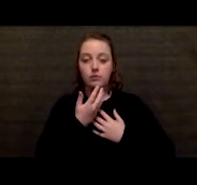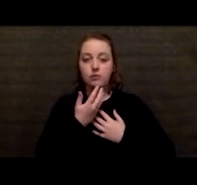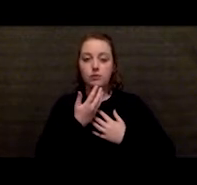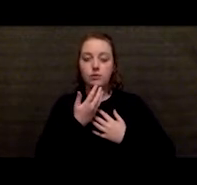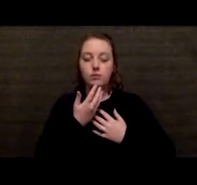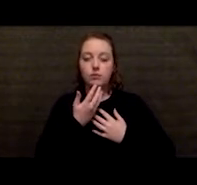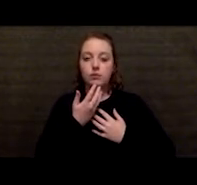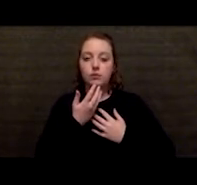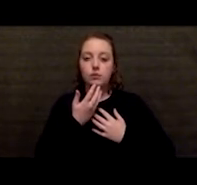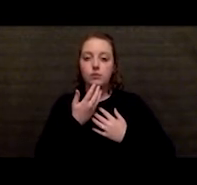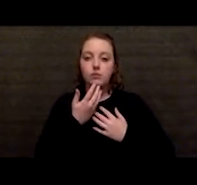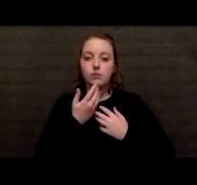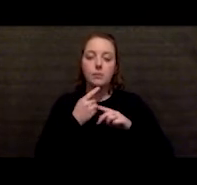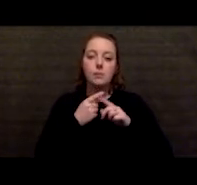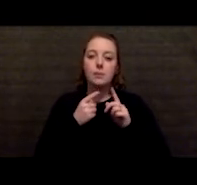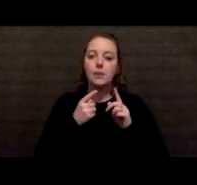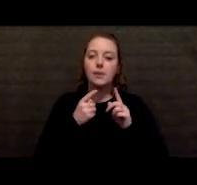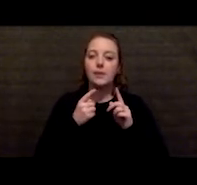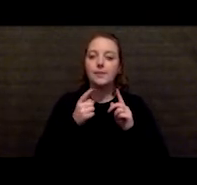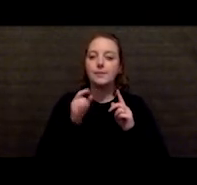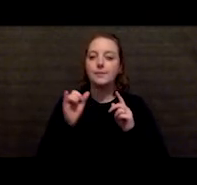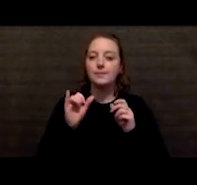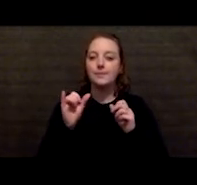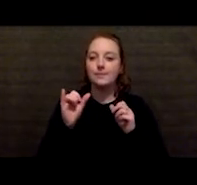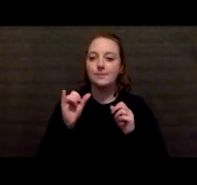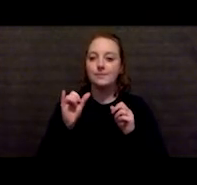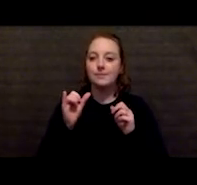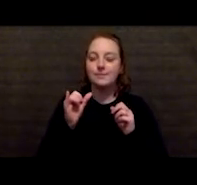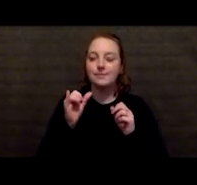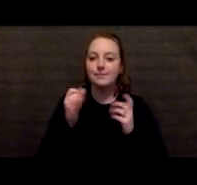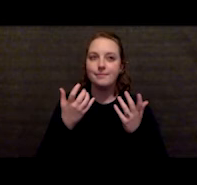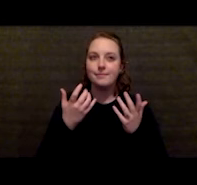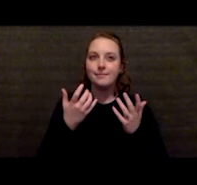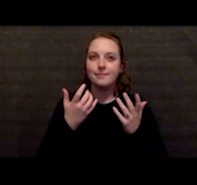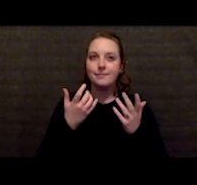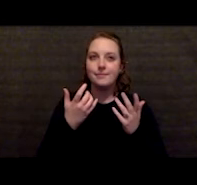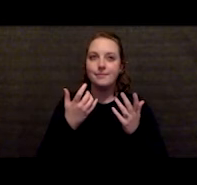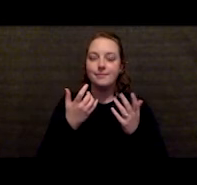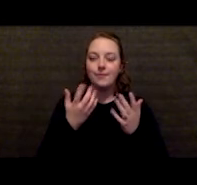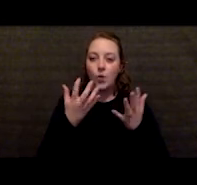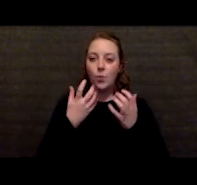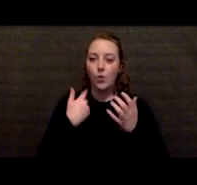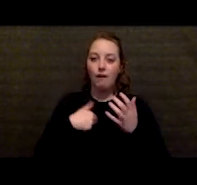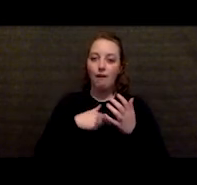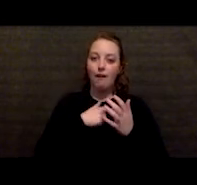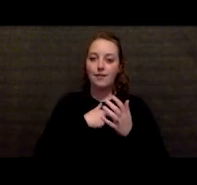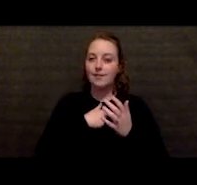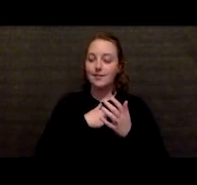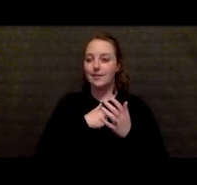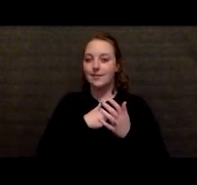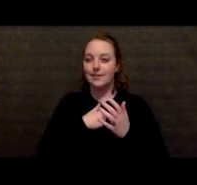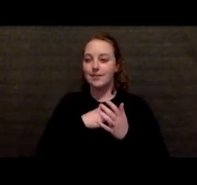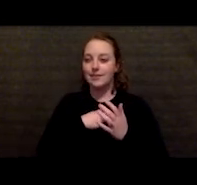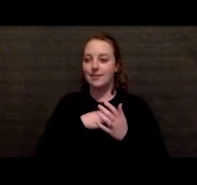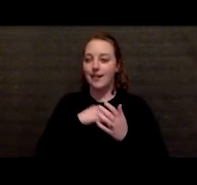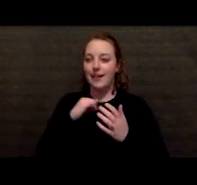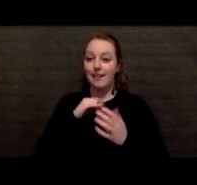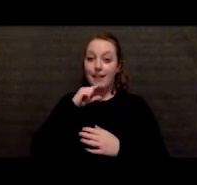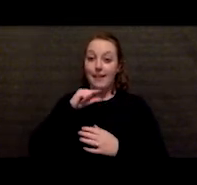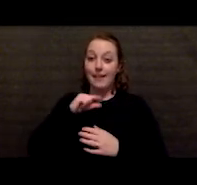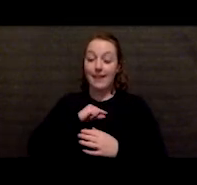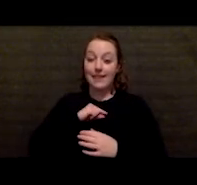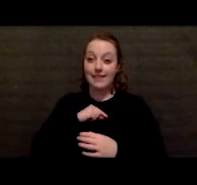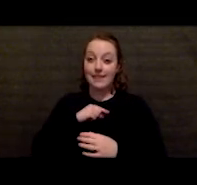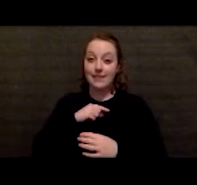us how, you know, to be chefs when the max out is Thanksgiving dinner. Like we don't. Sure. So let me